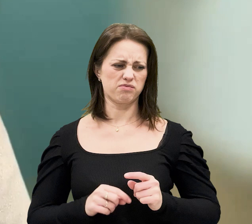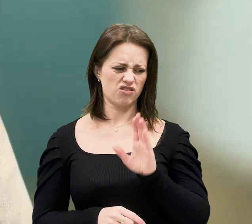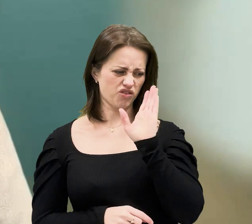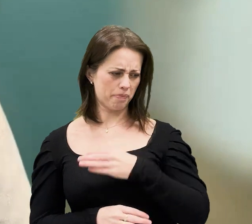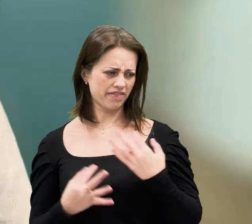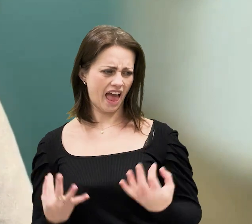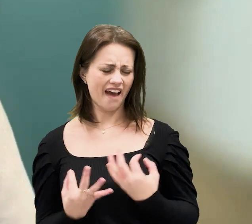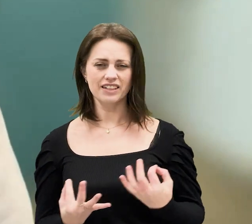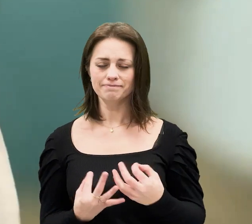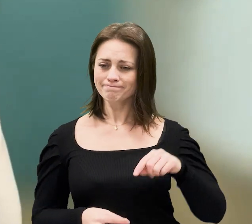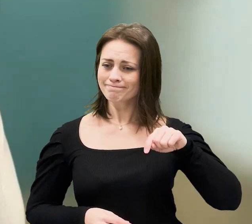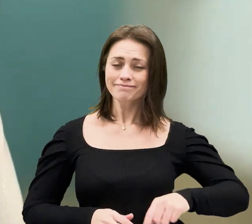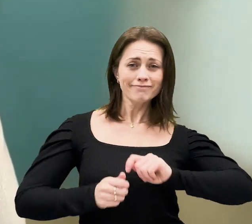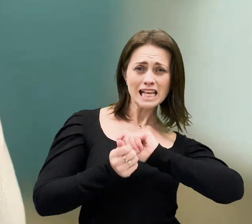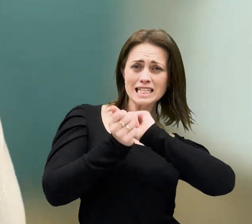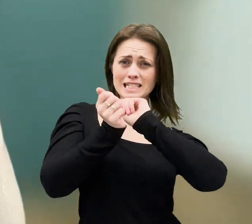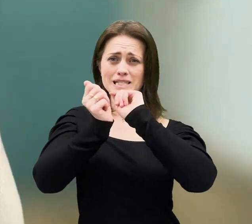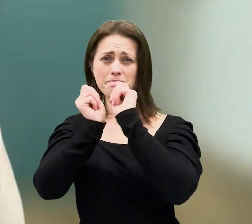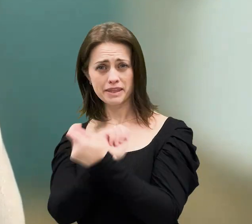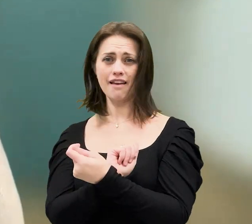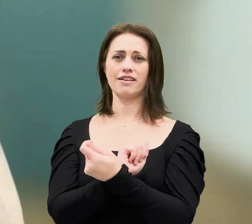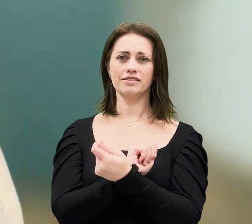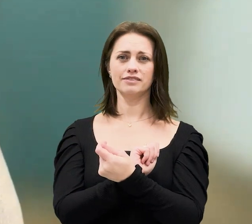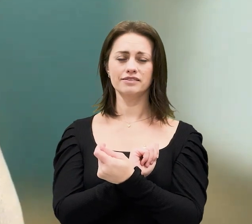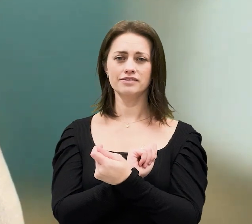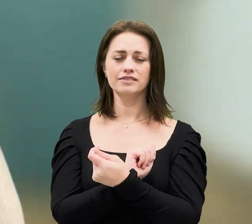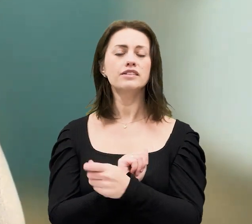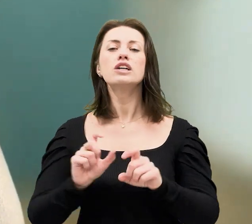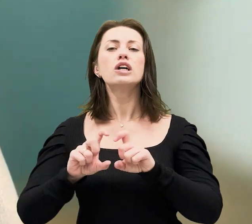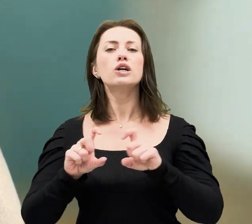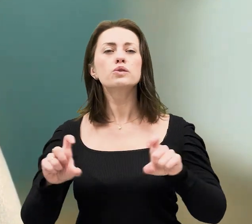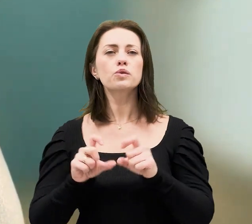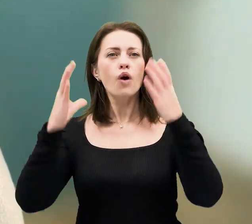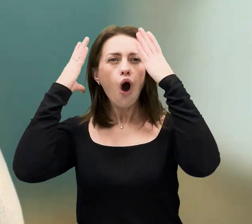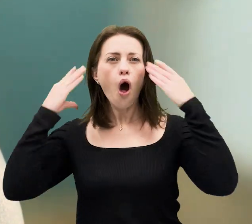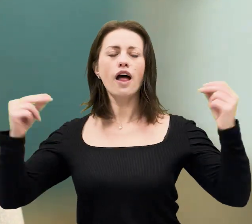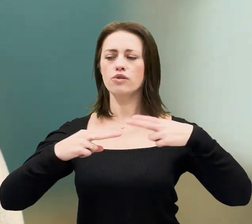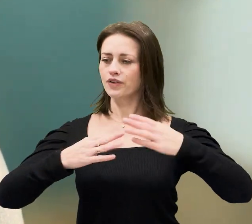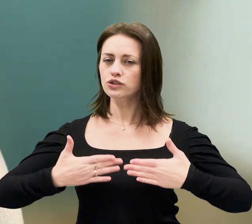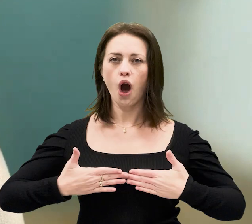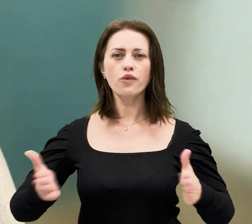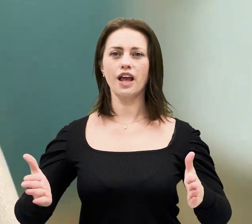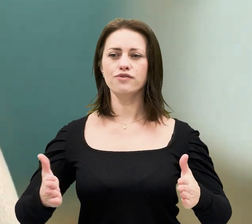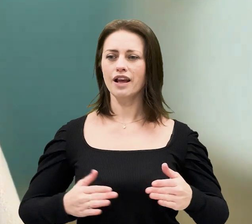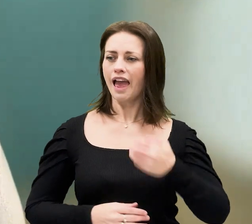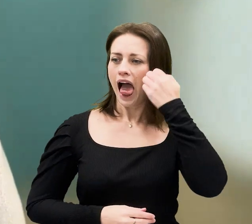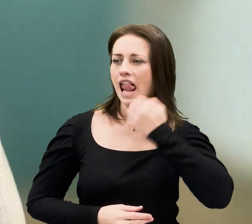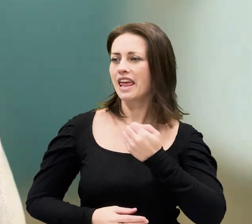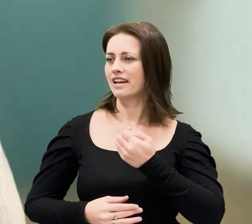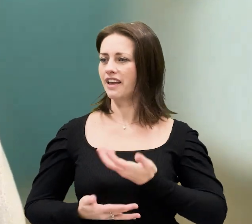around us. So that's the whole, that's now totally different, because it's now open in the Netherlands